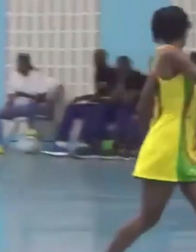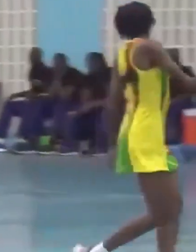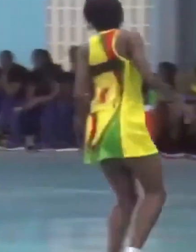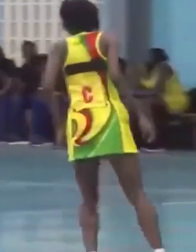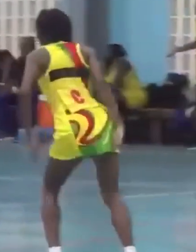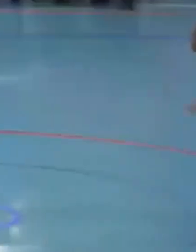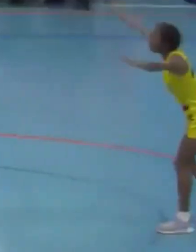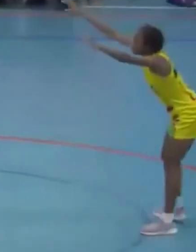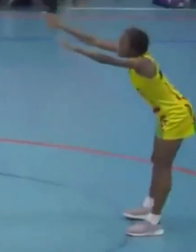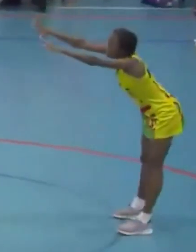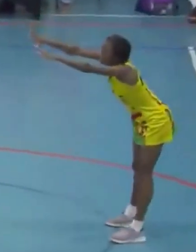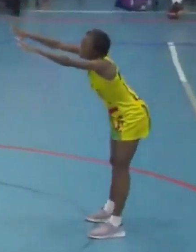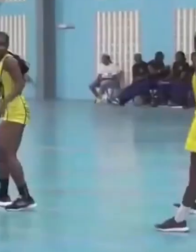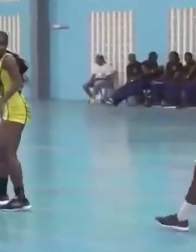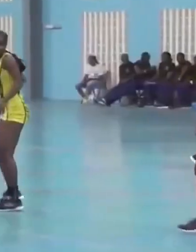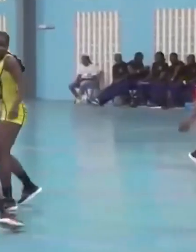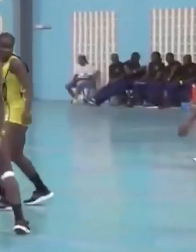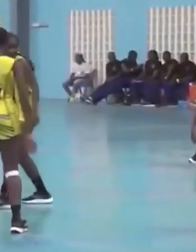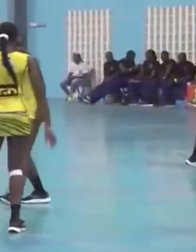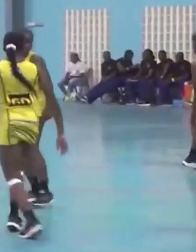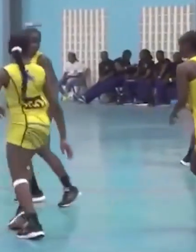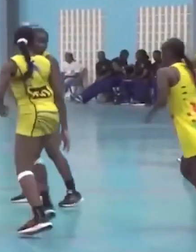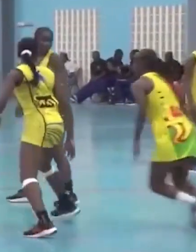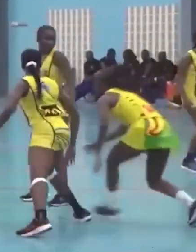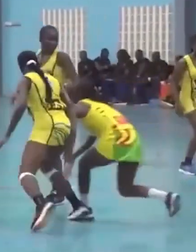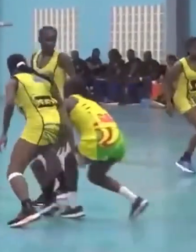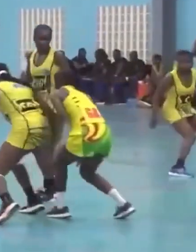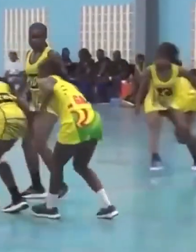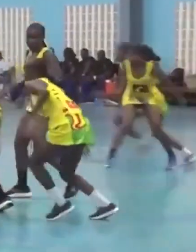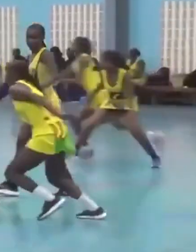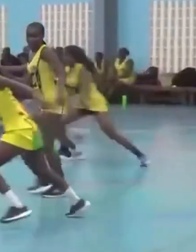is now 14-all. Throw into Grenada.